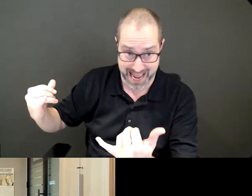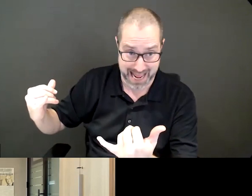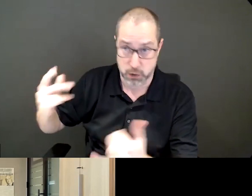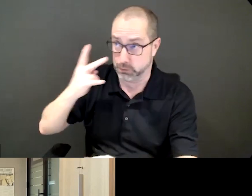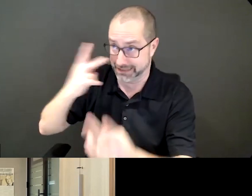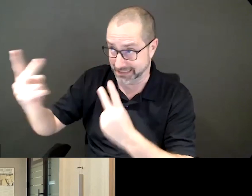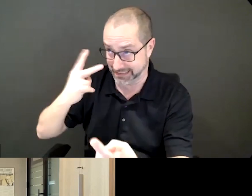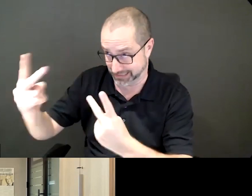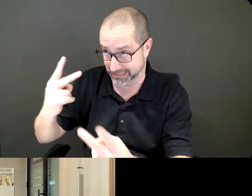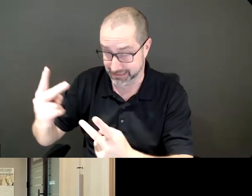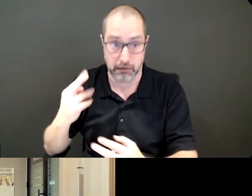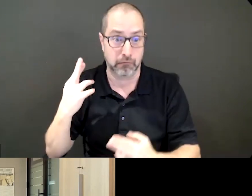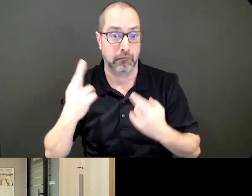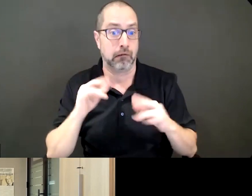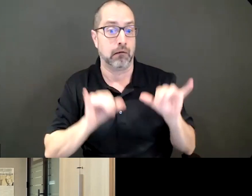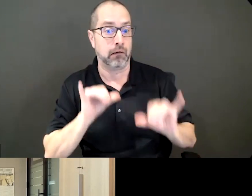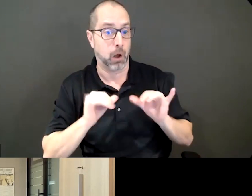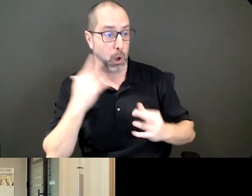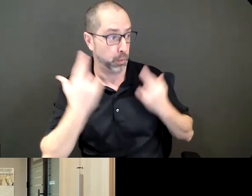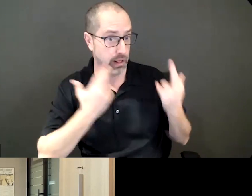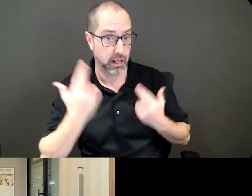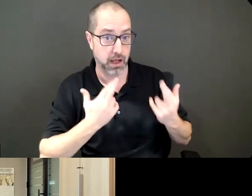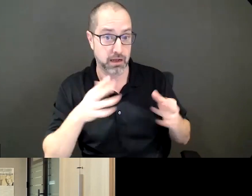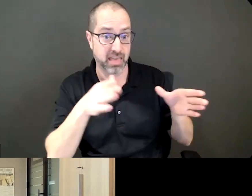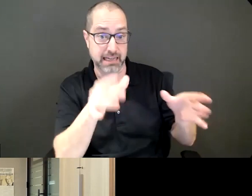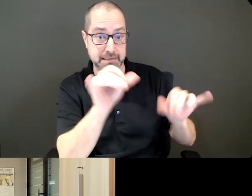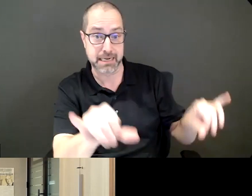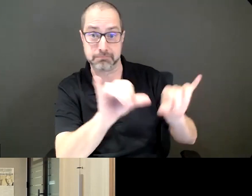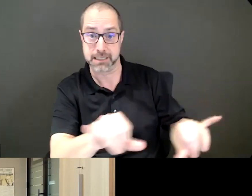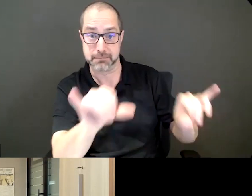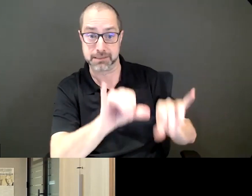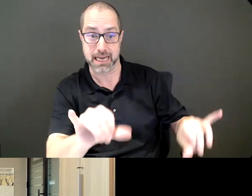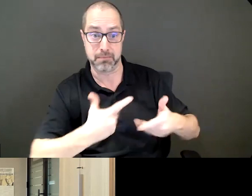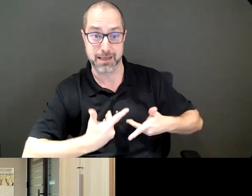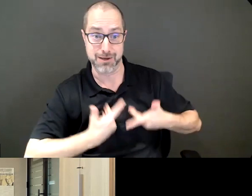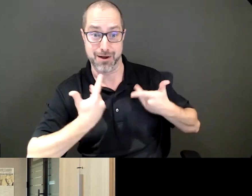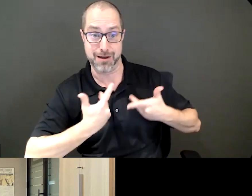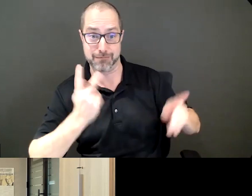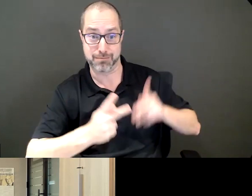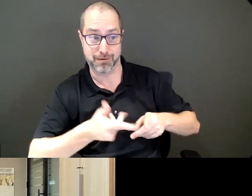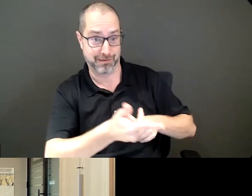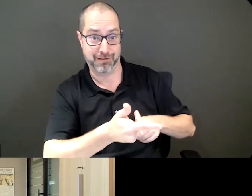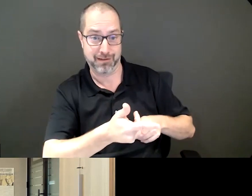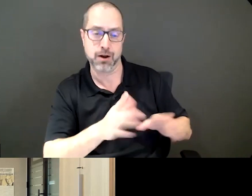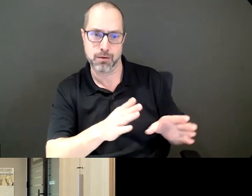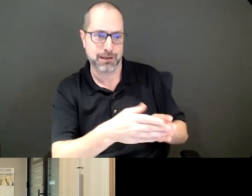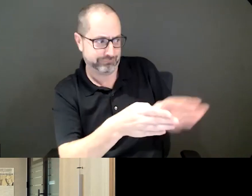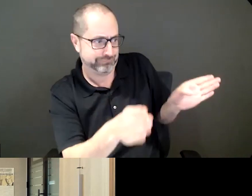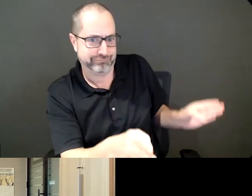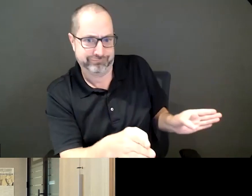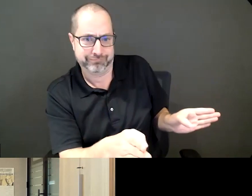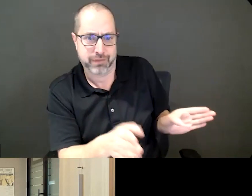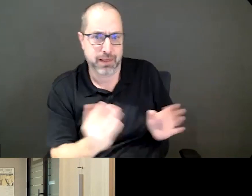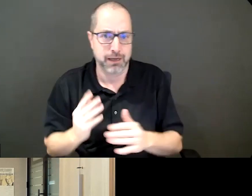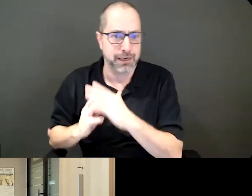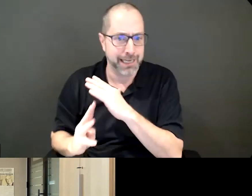trying to find new workers, have to look outside the regular pool of just young people starting into the job market, to look at newcomers to Canada, to